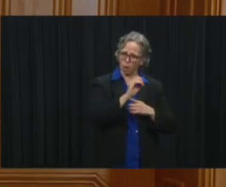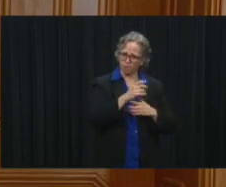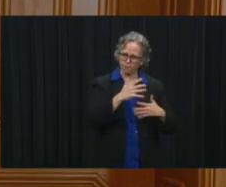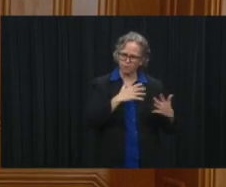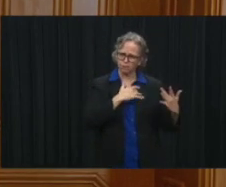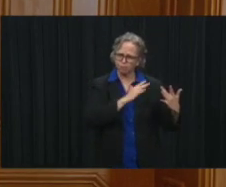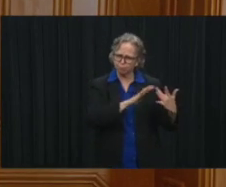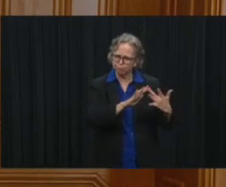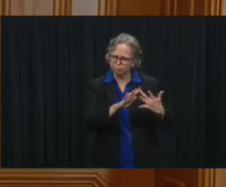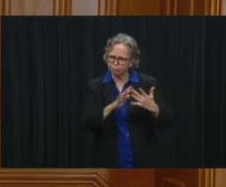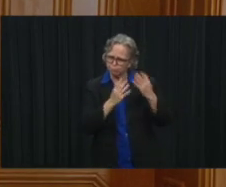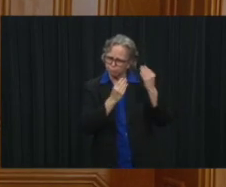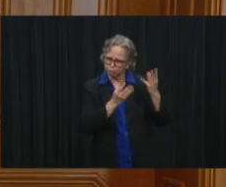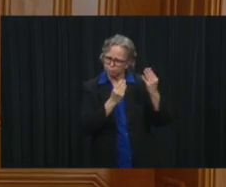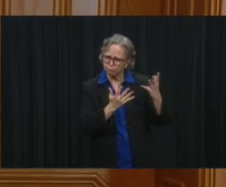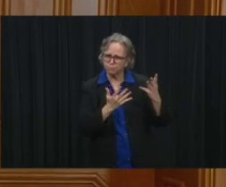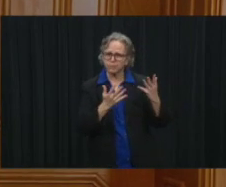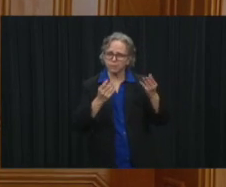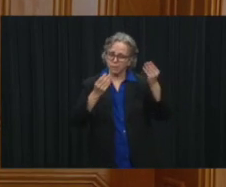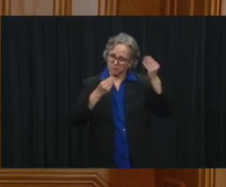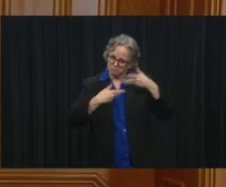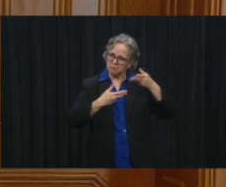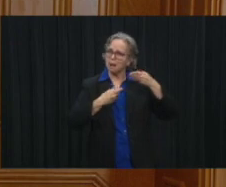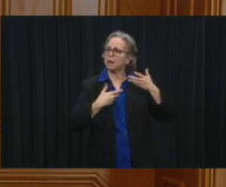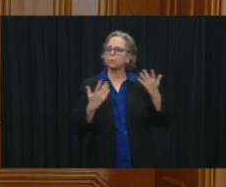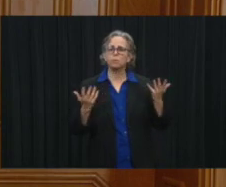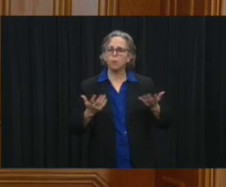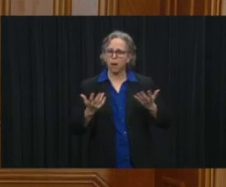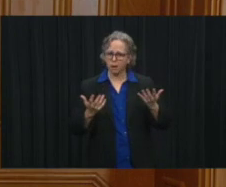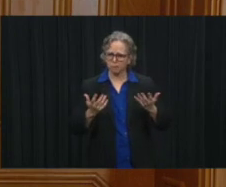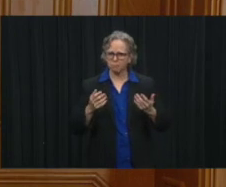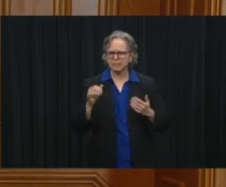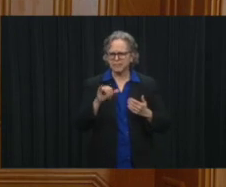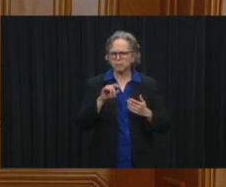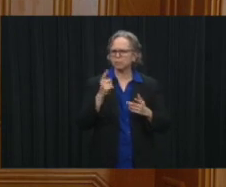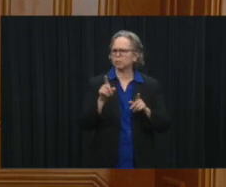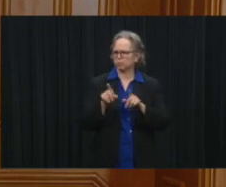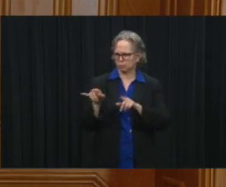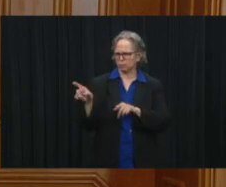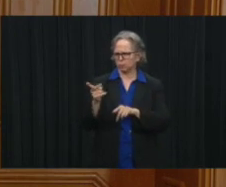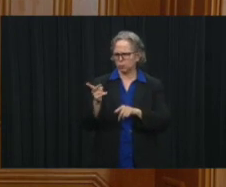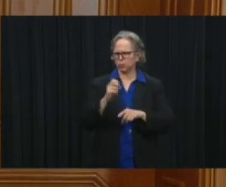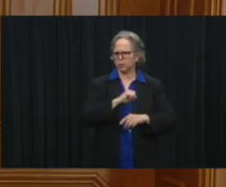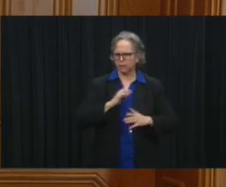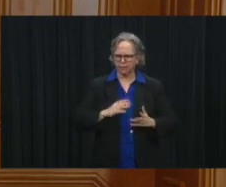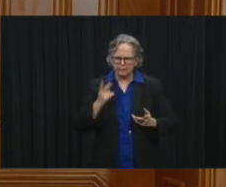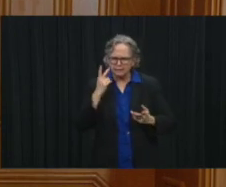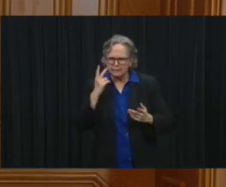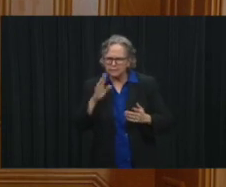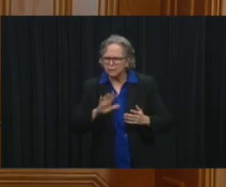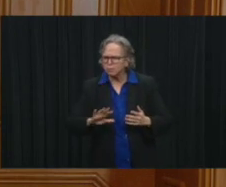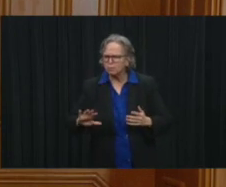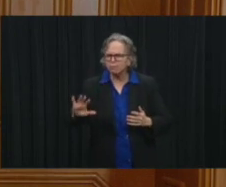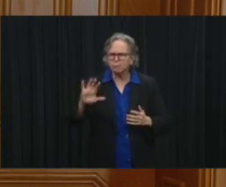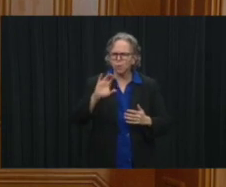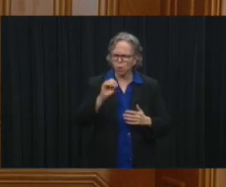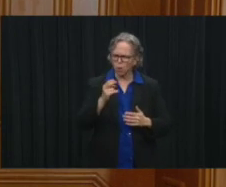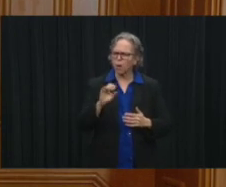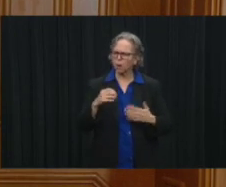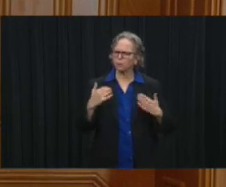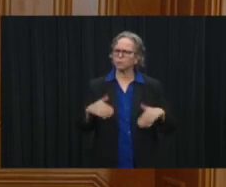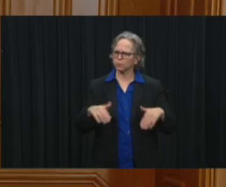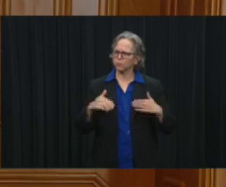They've been reporting back to us, as have the two senators, on what they're seeing out there in Ohio. They've also been working